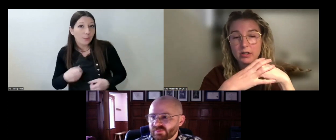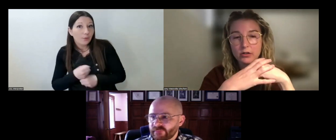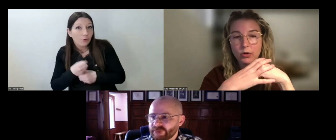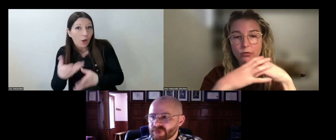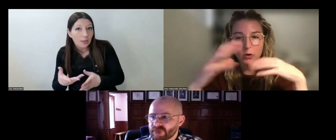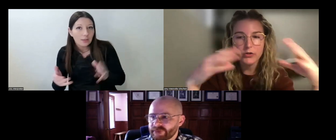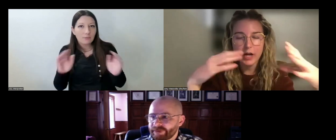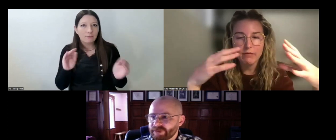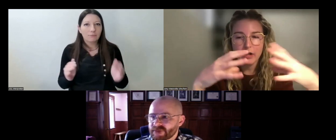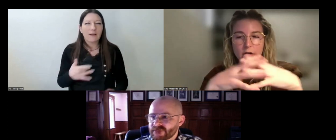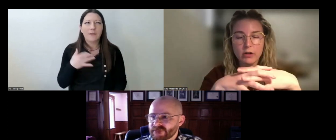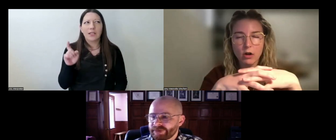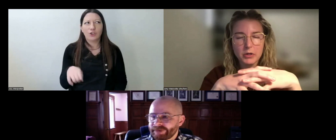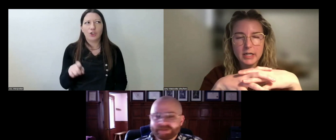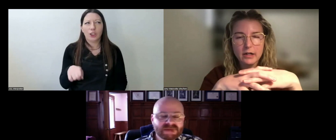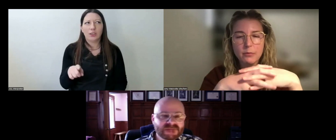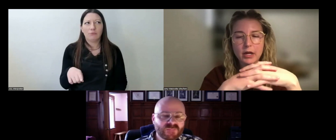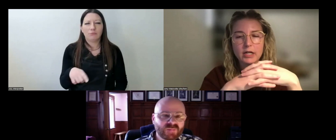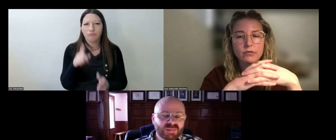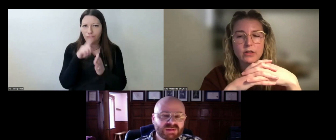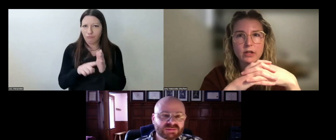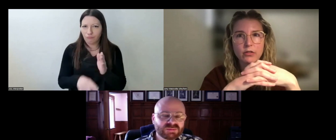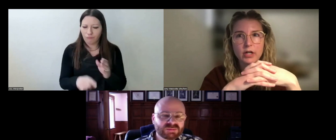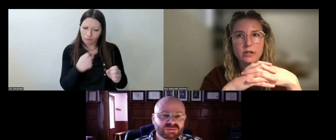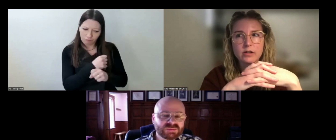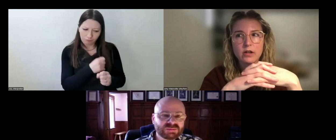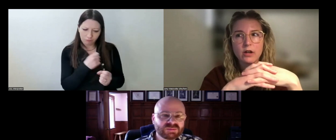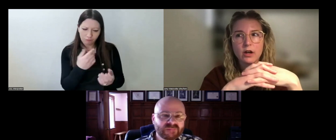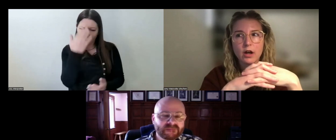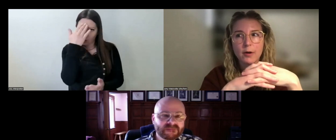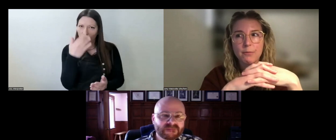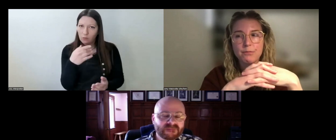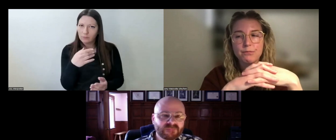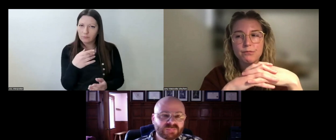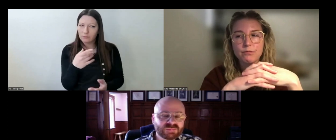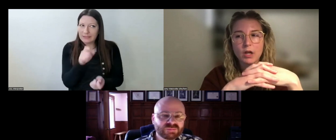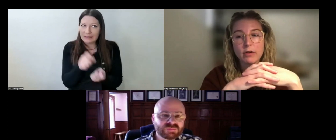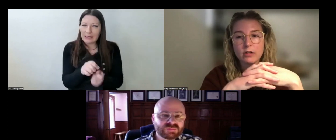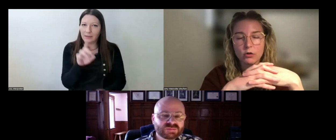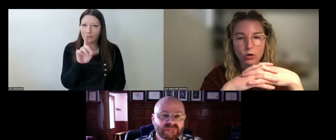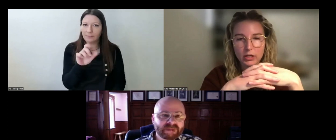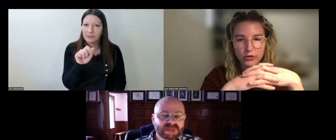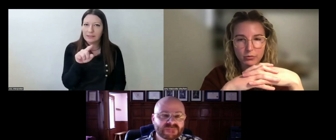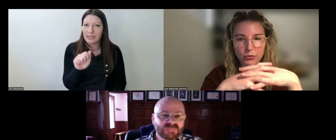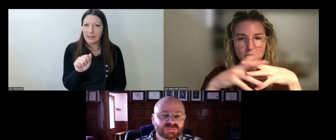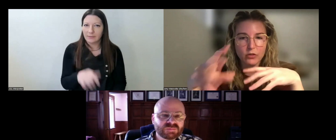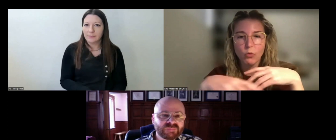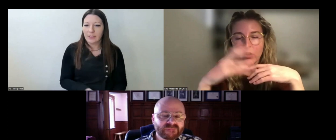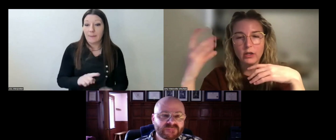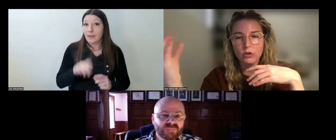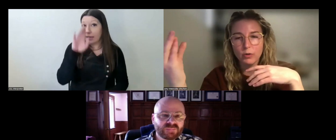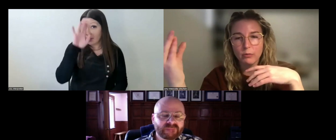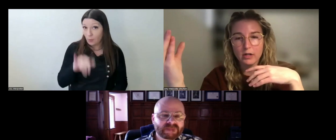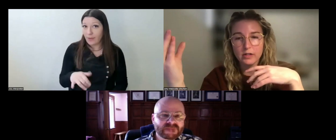probably consider going forward just to have that kind of like concrete data. But I definitely think that there is a very clear correlation between like the